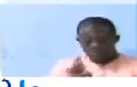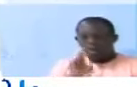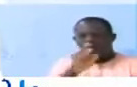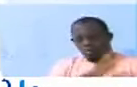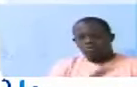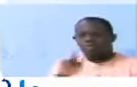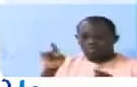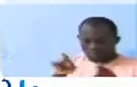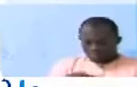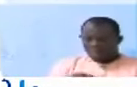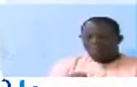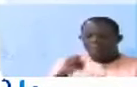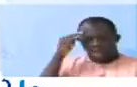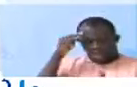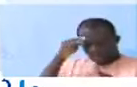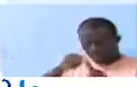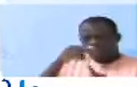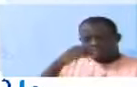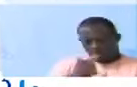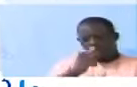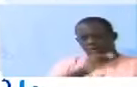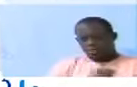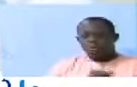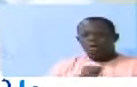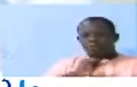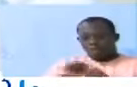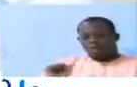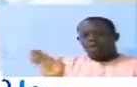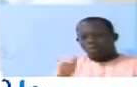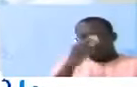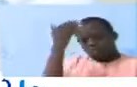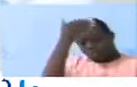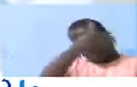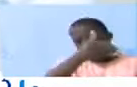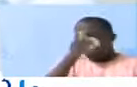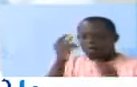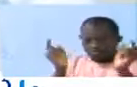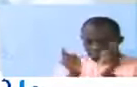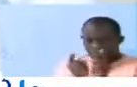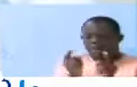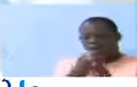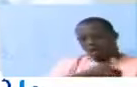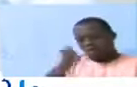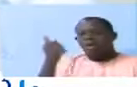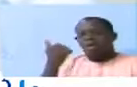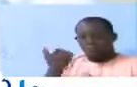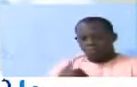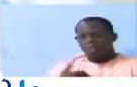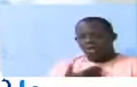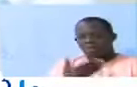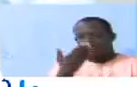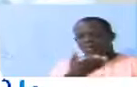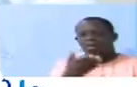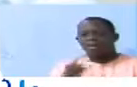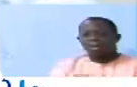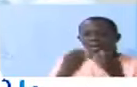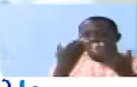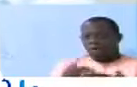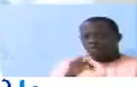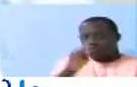but let's go together and join the people there. Apart from that, they didn't tell us anything. In your statement,